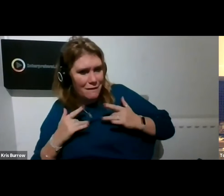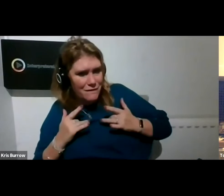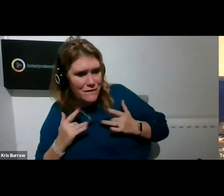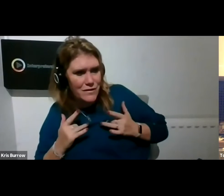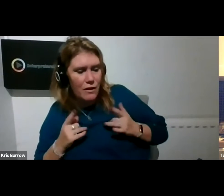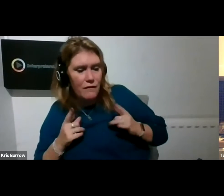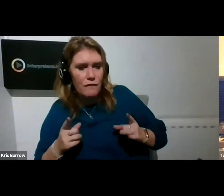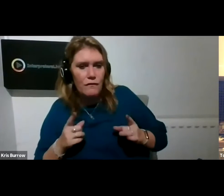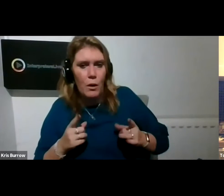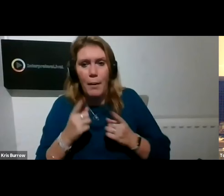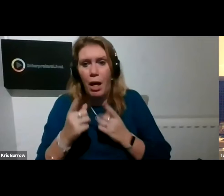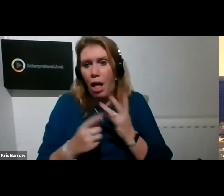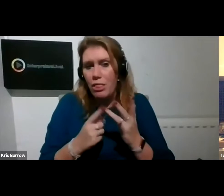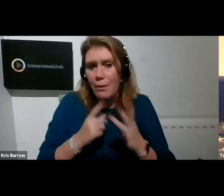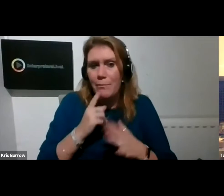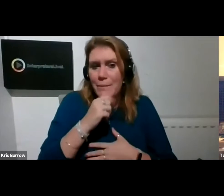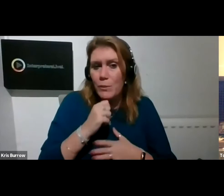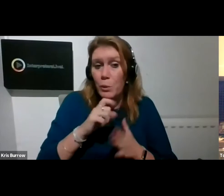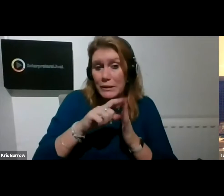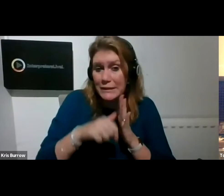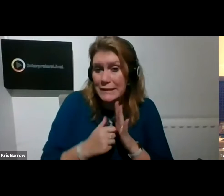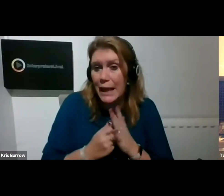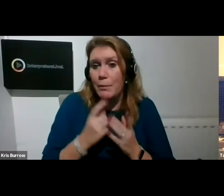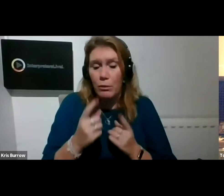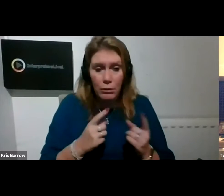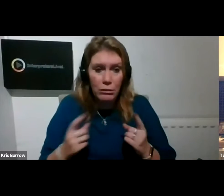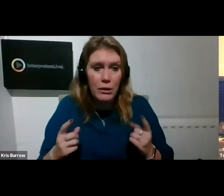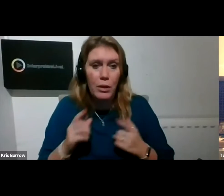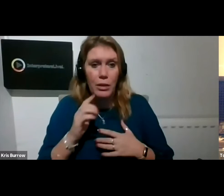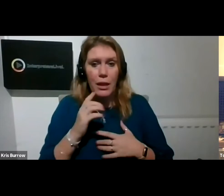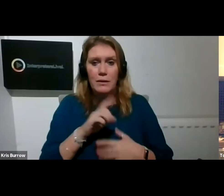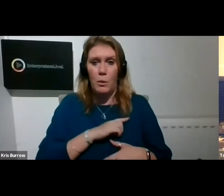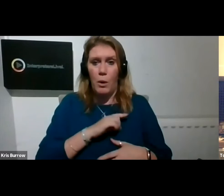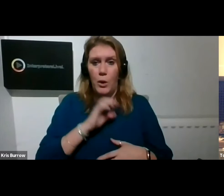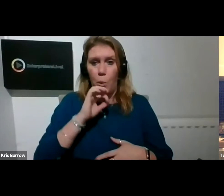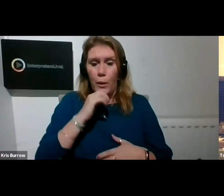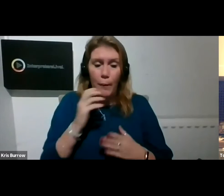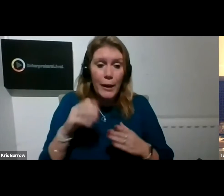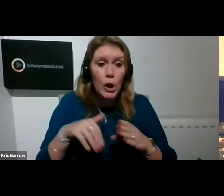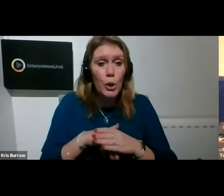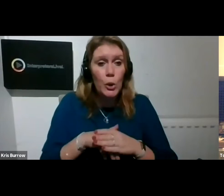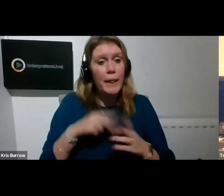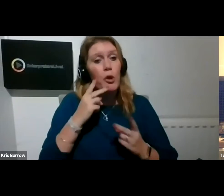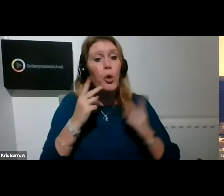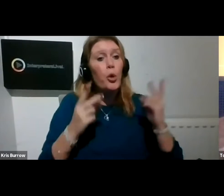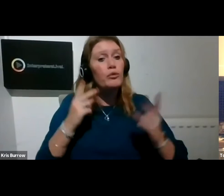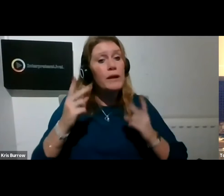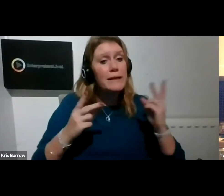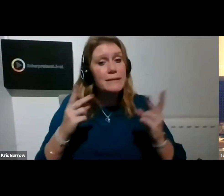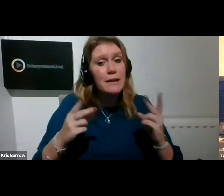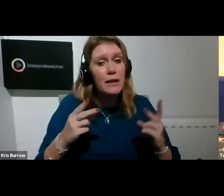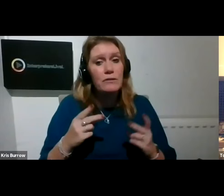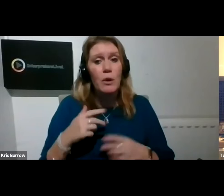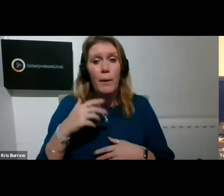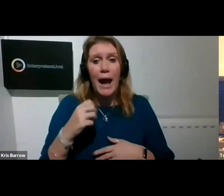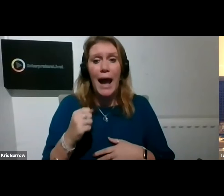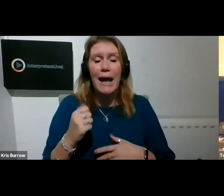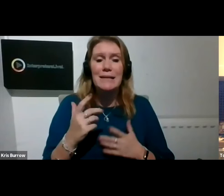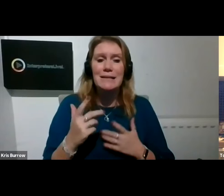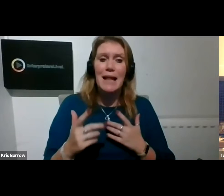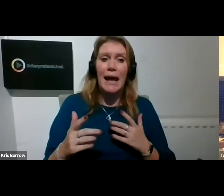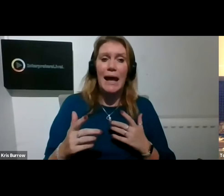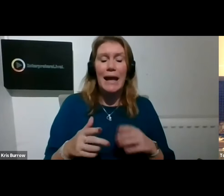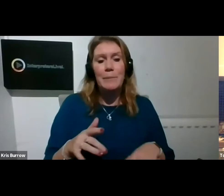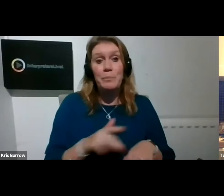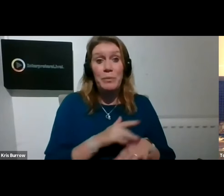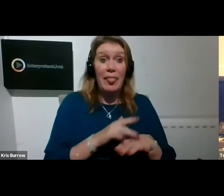what you're going to hear as well as part of the kind of choruses. So, like a lot of operas, it has scenes and then it has choruses, and our